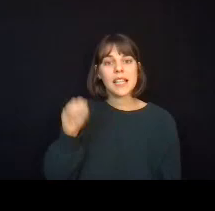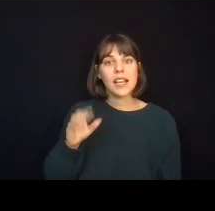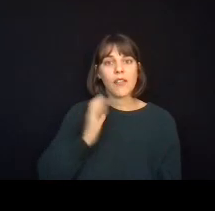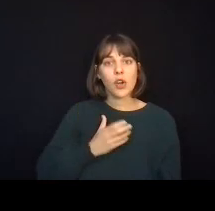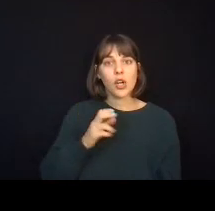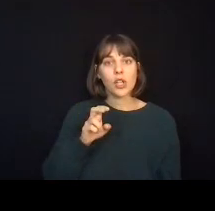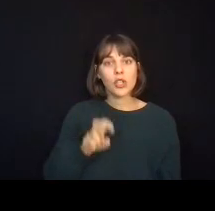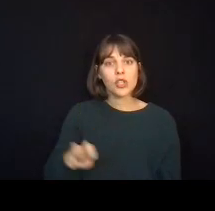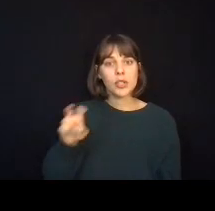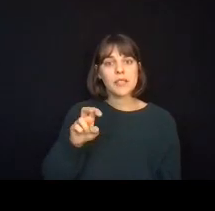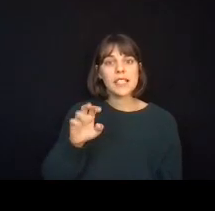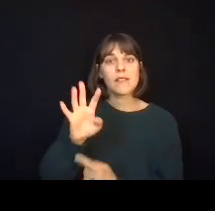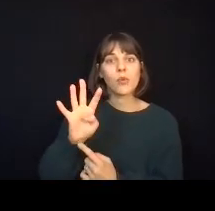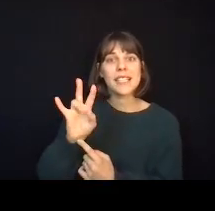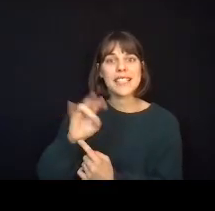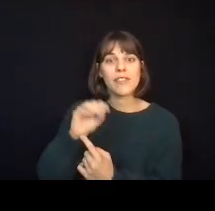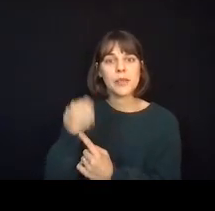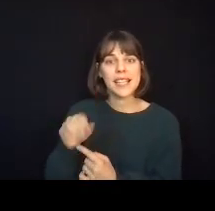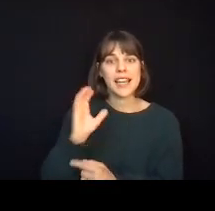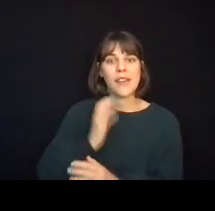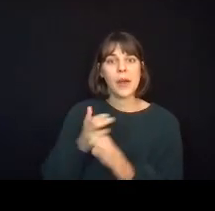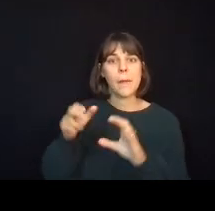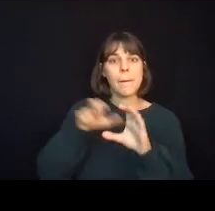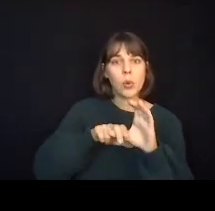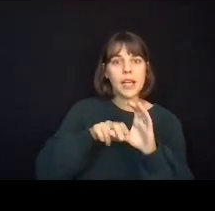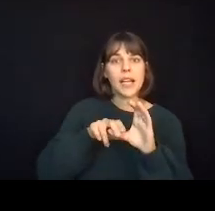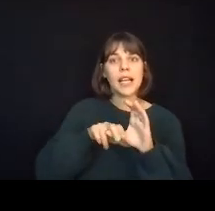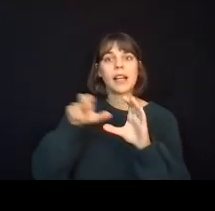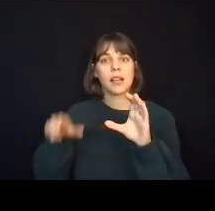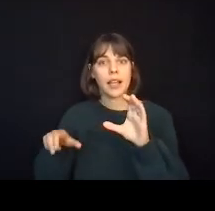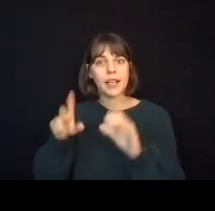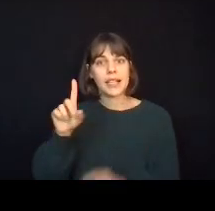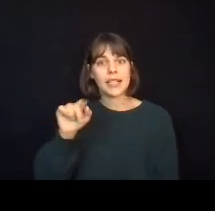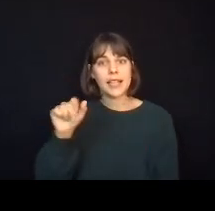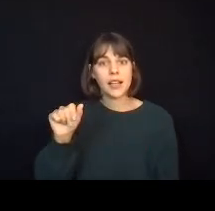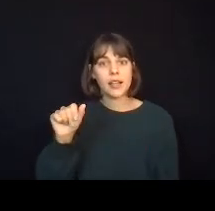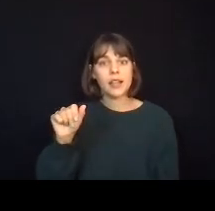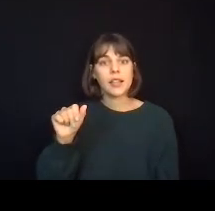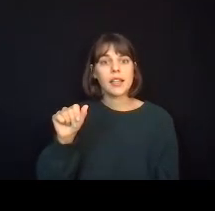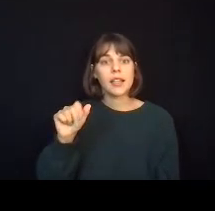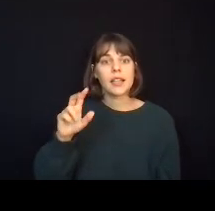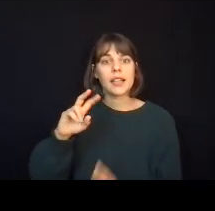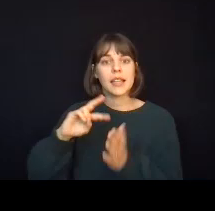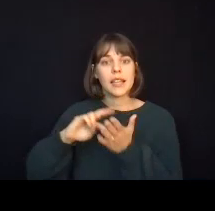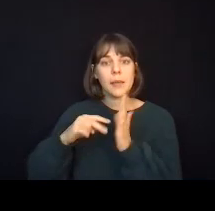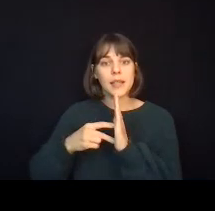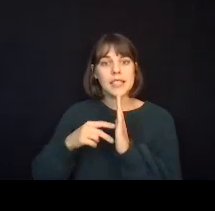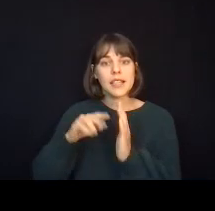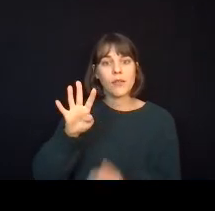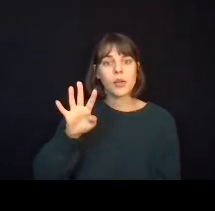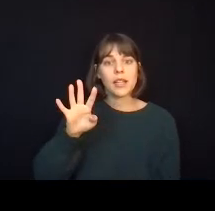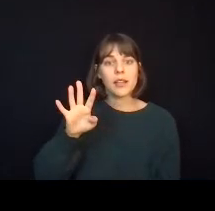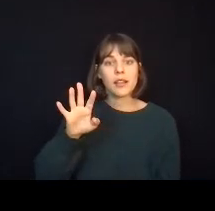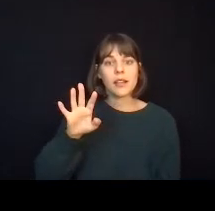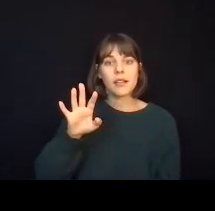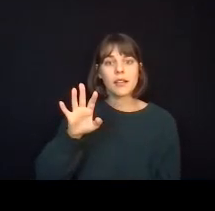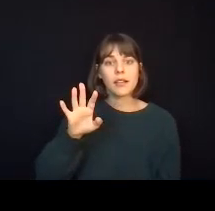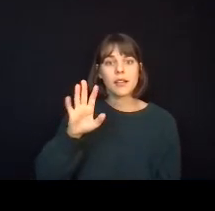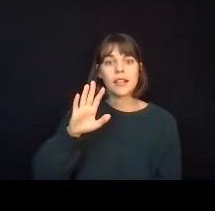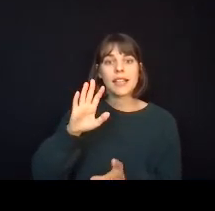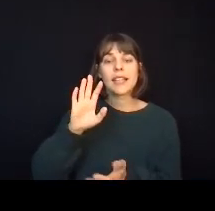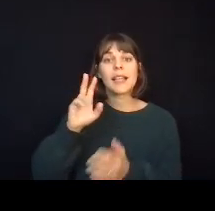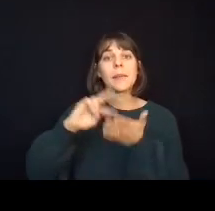of our boarding and alighting data. So it shows downtown is busy. It's not that 47% of our trips are free. Wanted to make that clarification. Yeah, that's